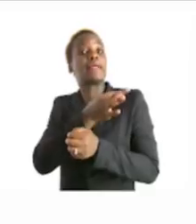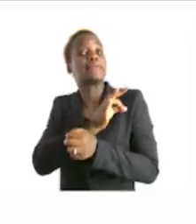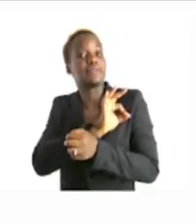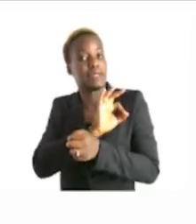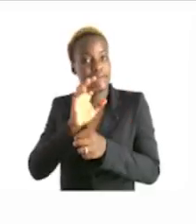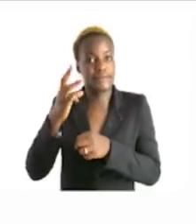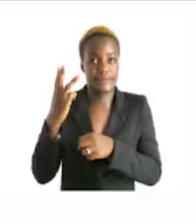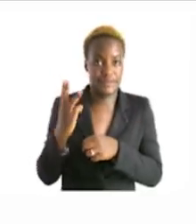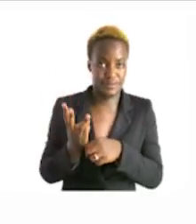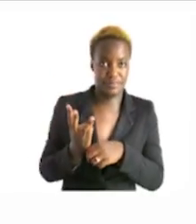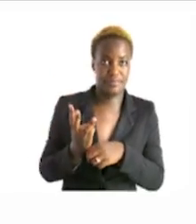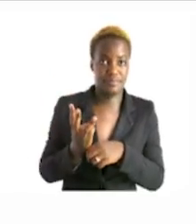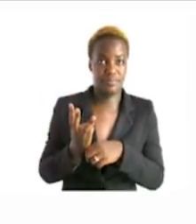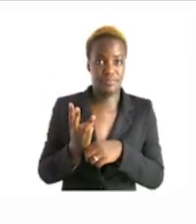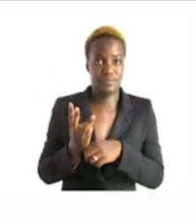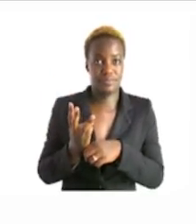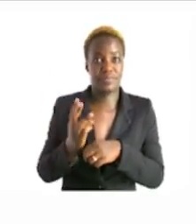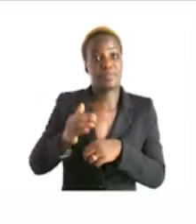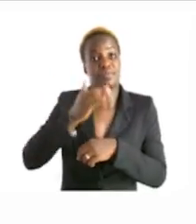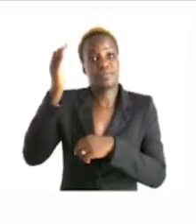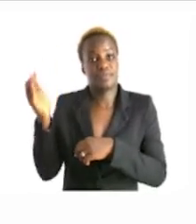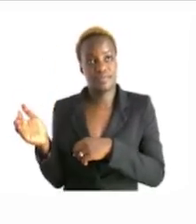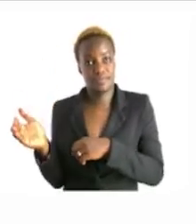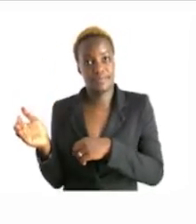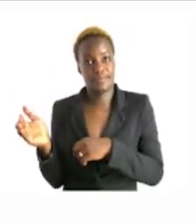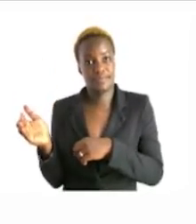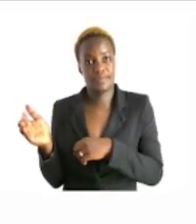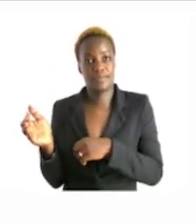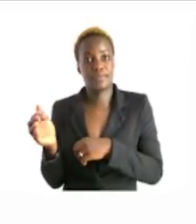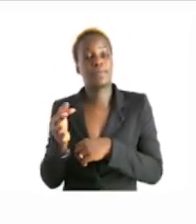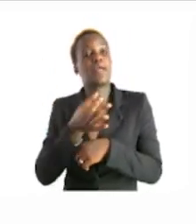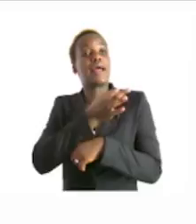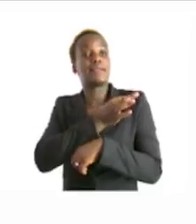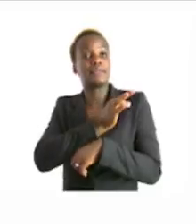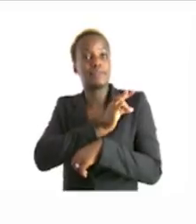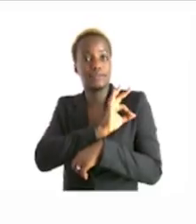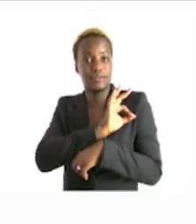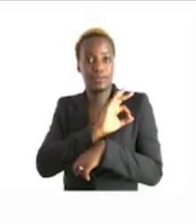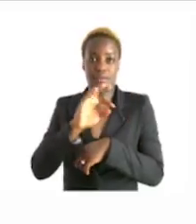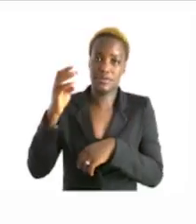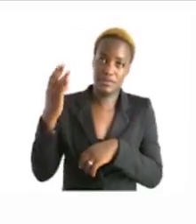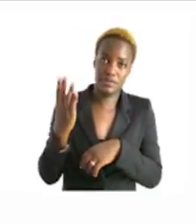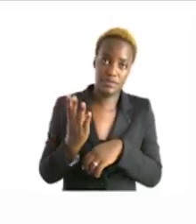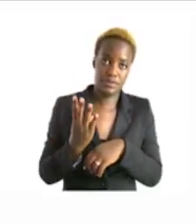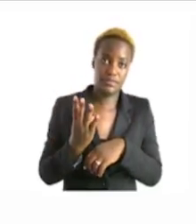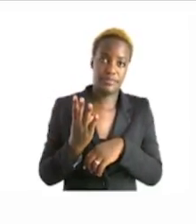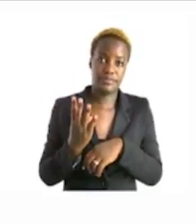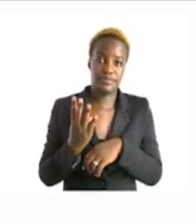what number follows that is correct it is 94